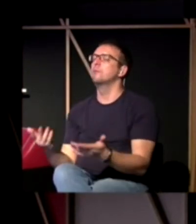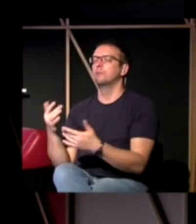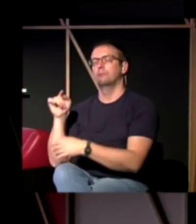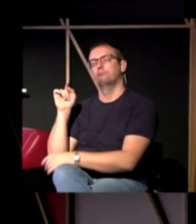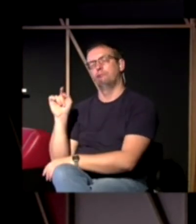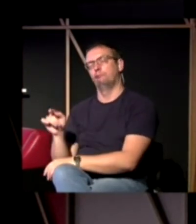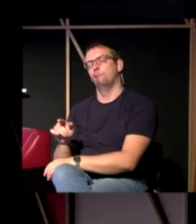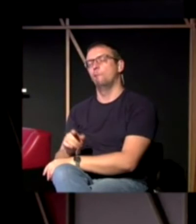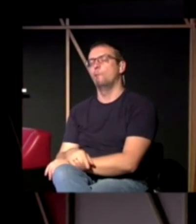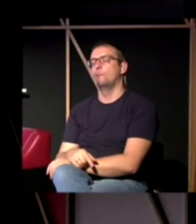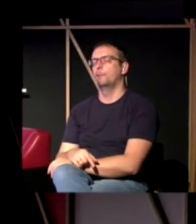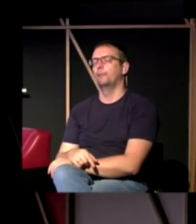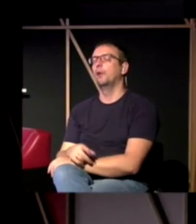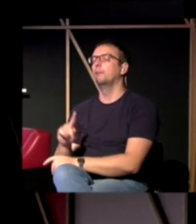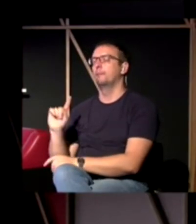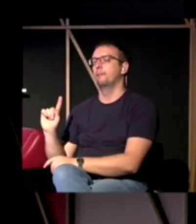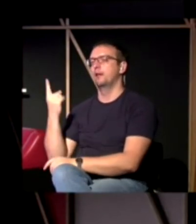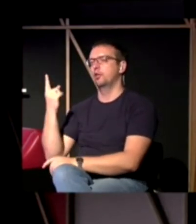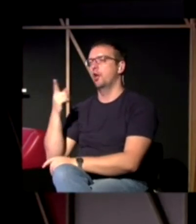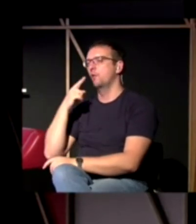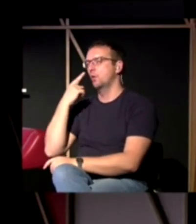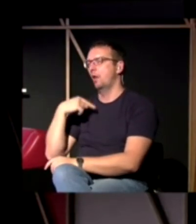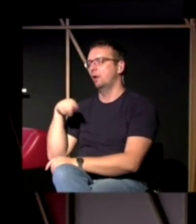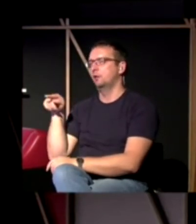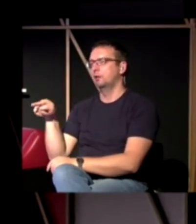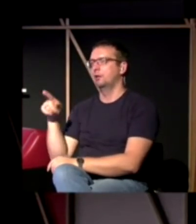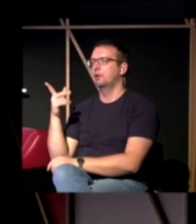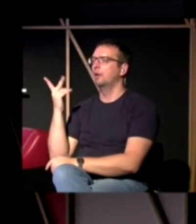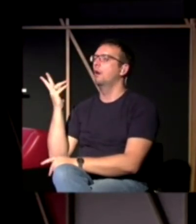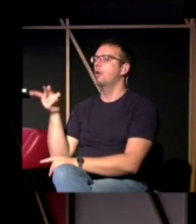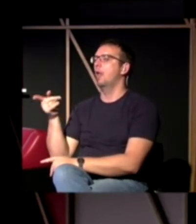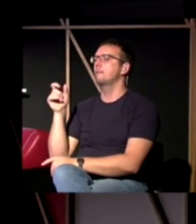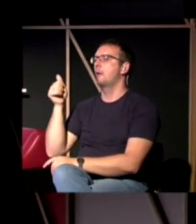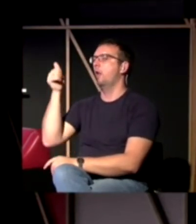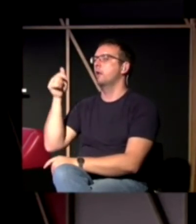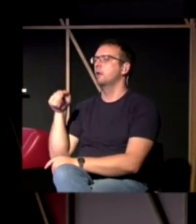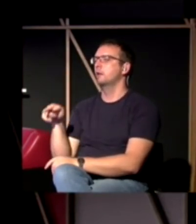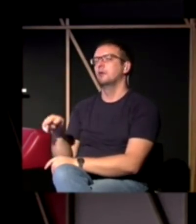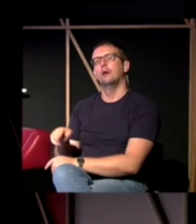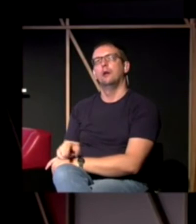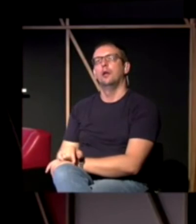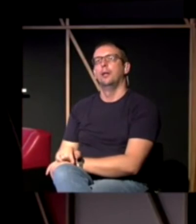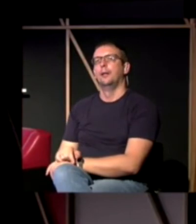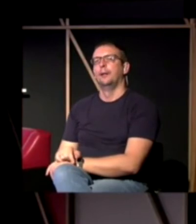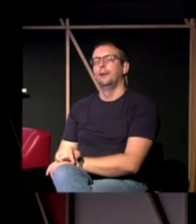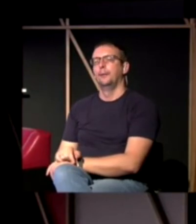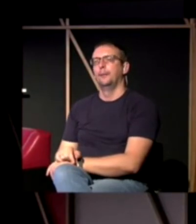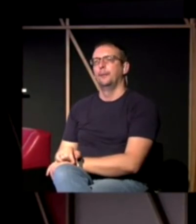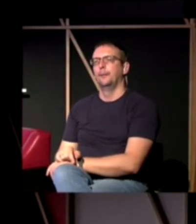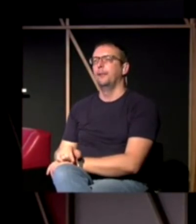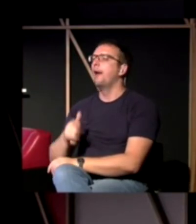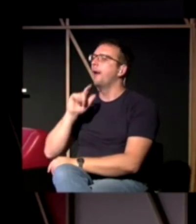two stadiums, and we had a practice of one Russian native and one English